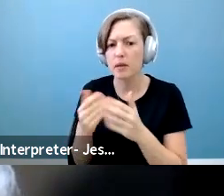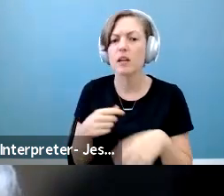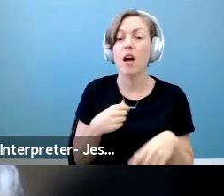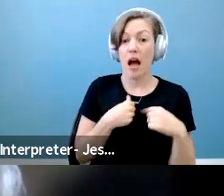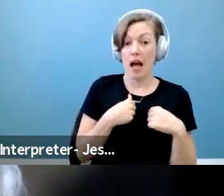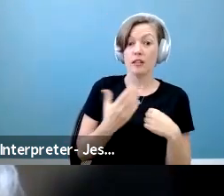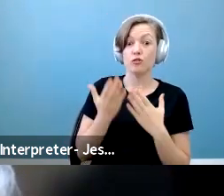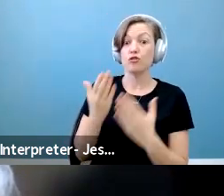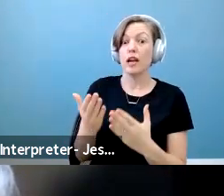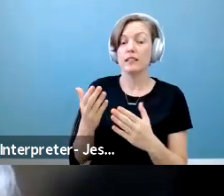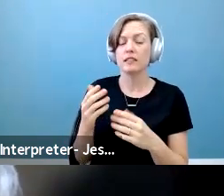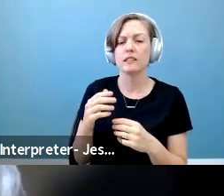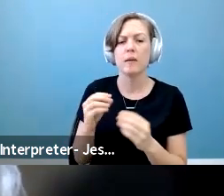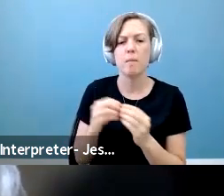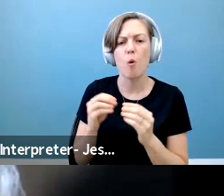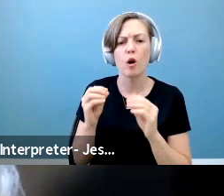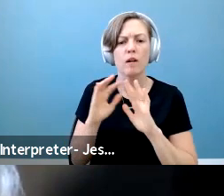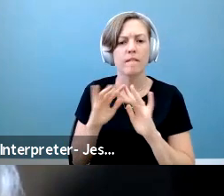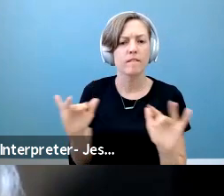a diverse